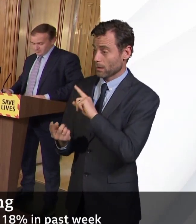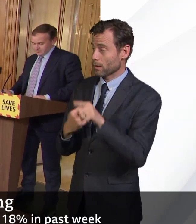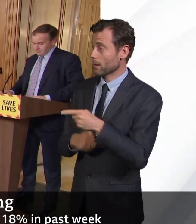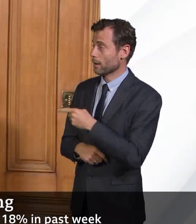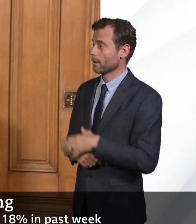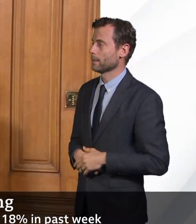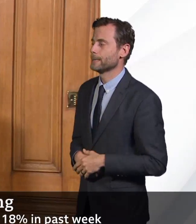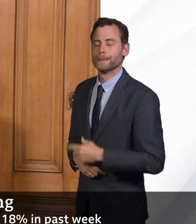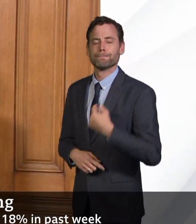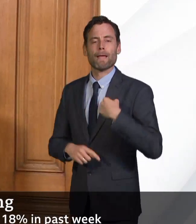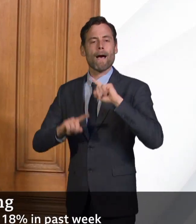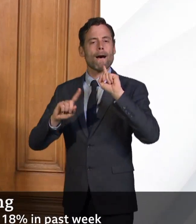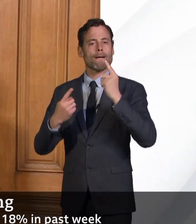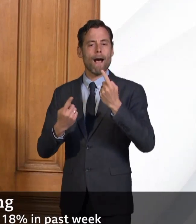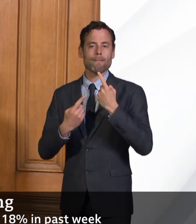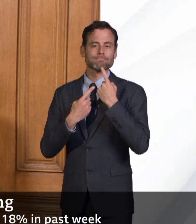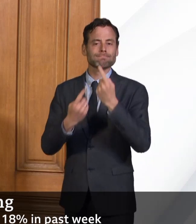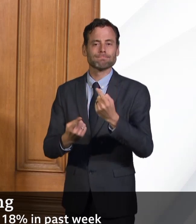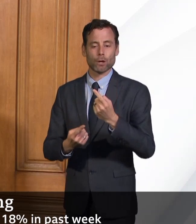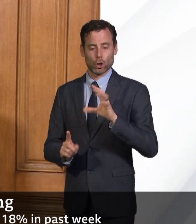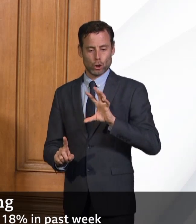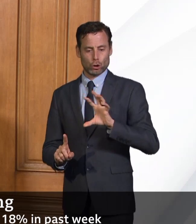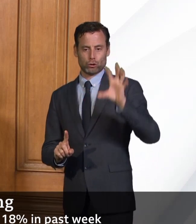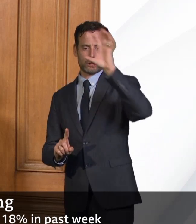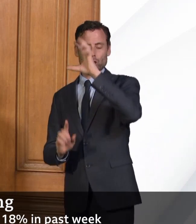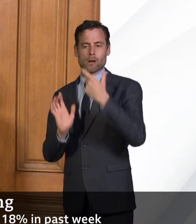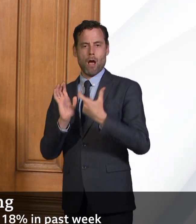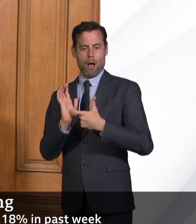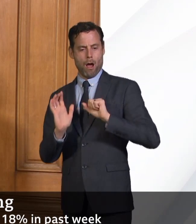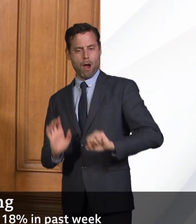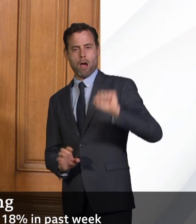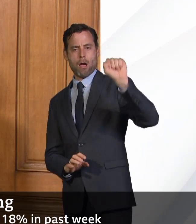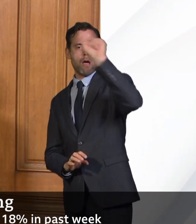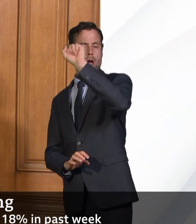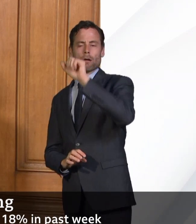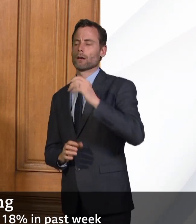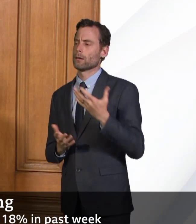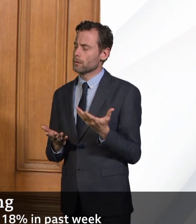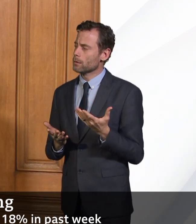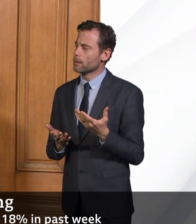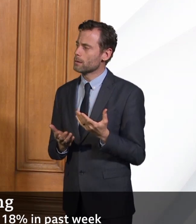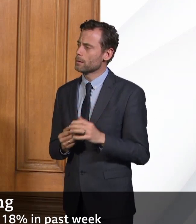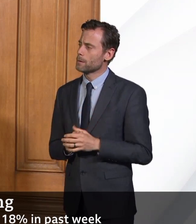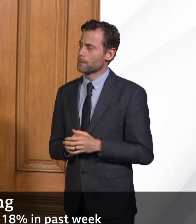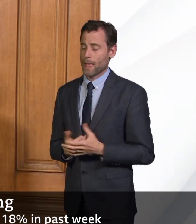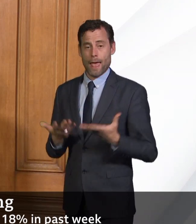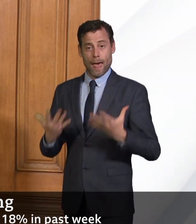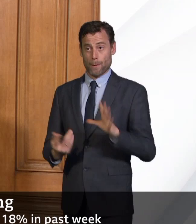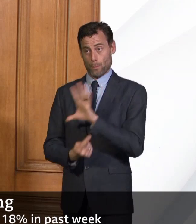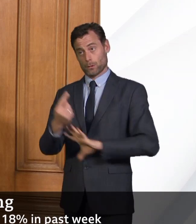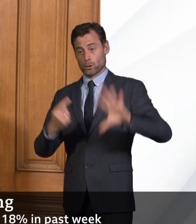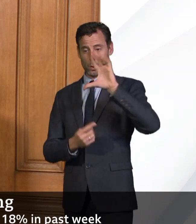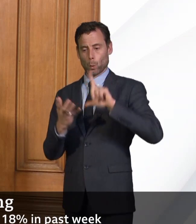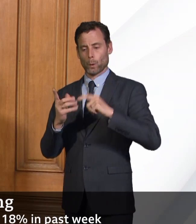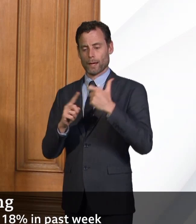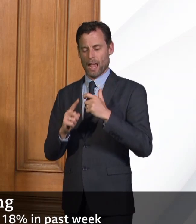can't give you the data by region. I think what has been said at the R is somewhere between 0.5